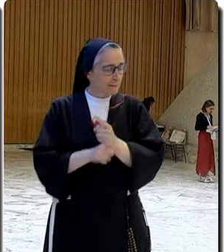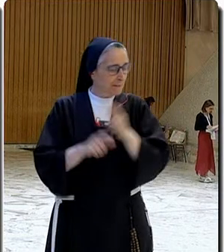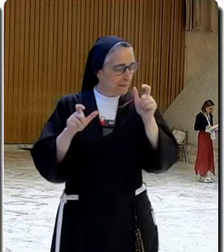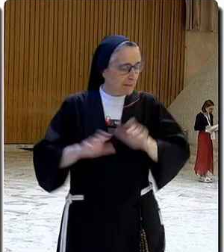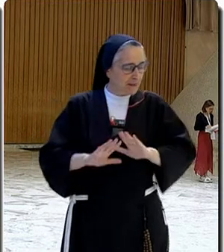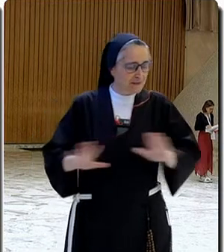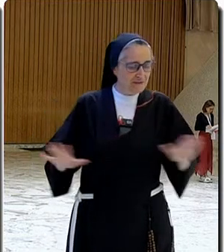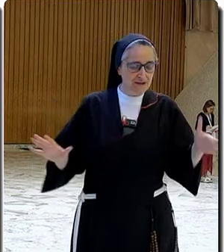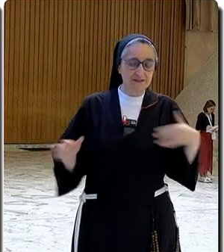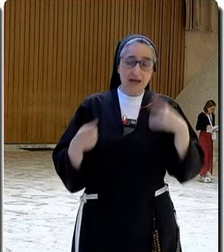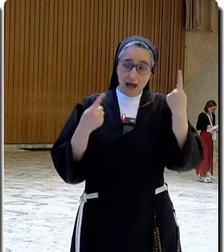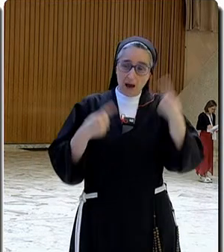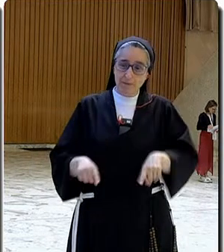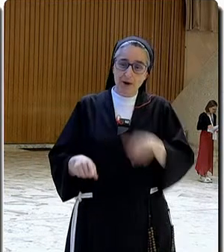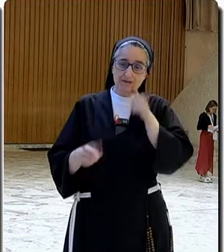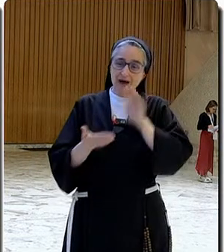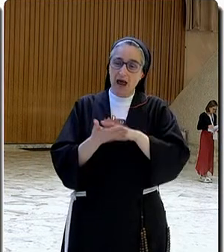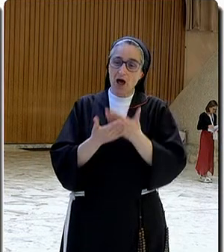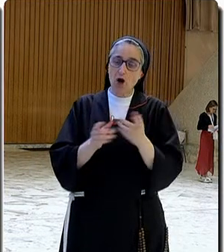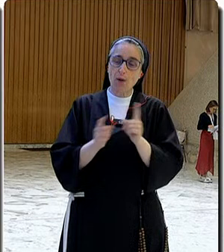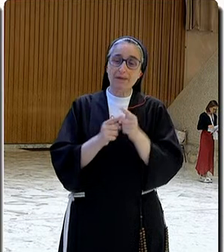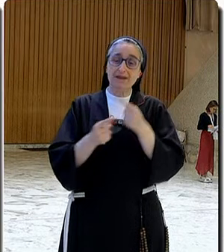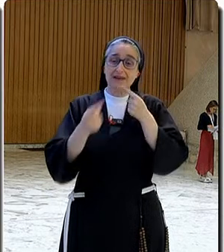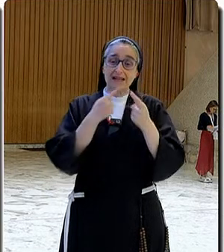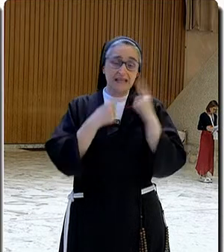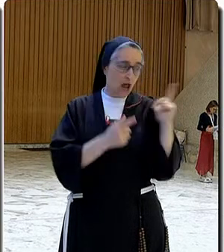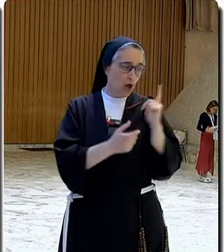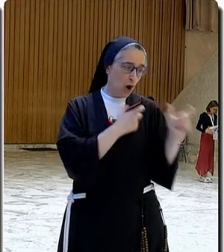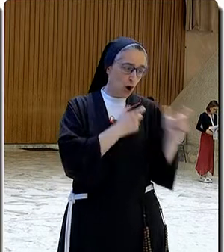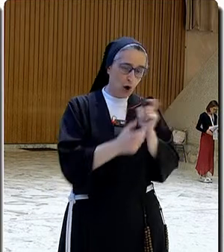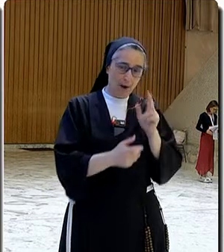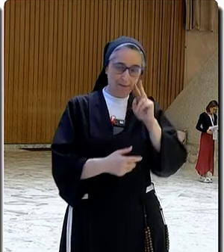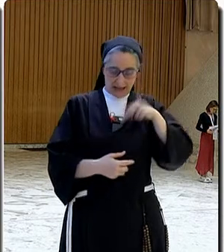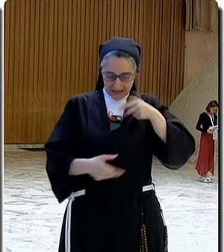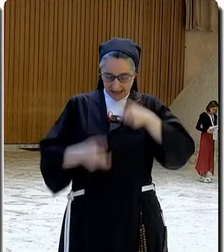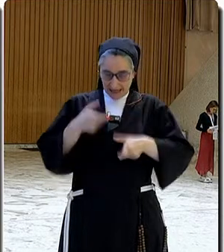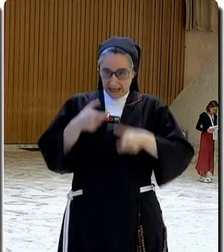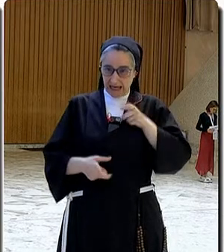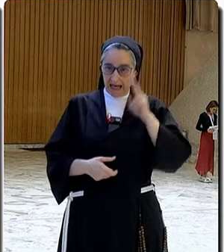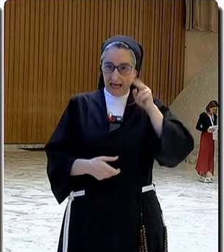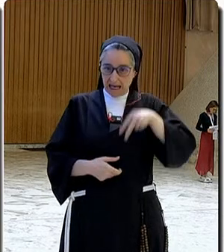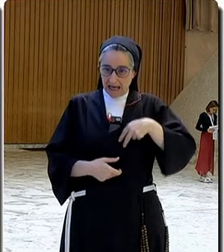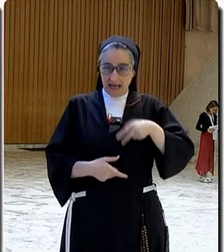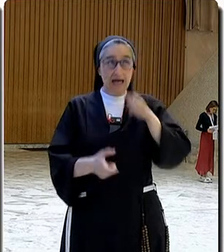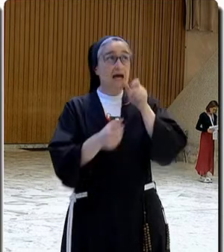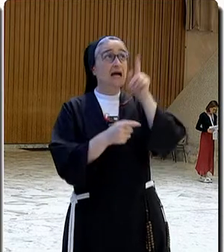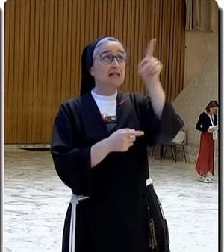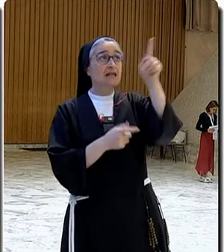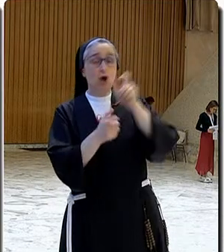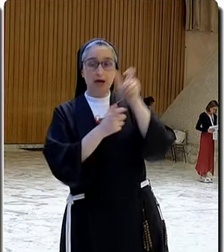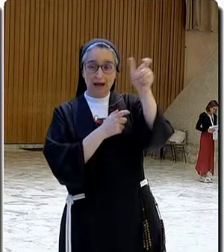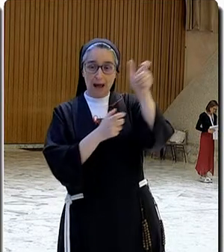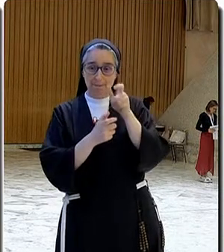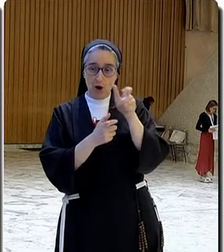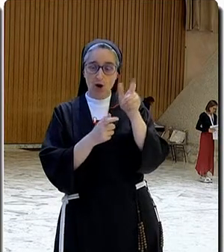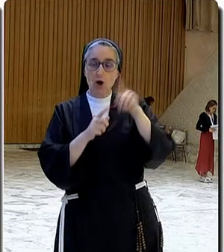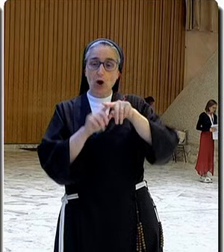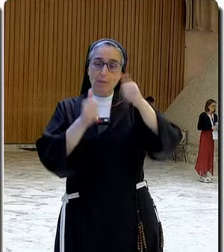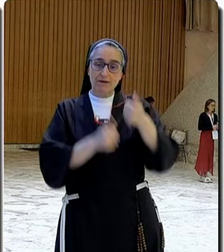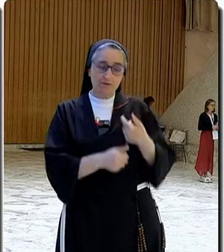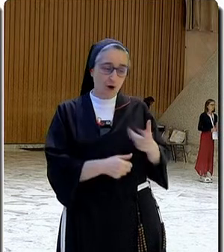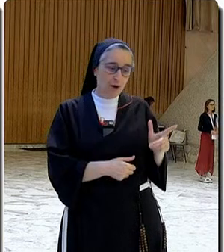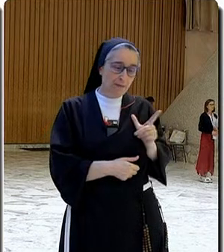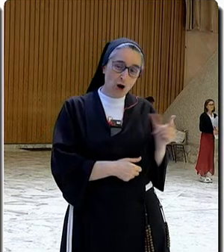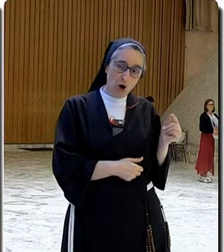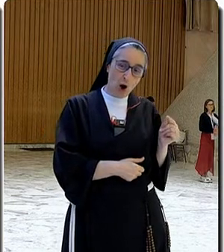God is indispensable, as is a continually open dialogue with our spouses. Spouses can